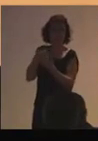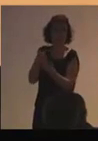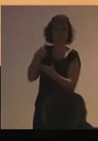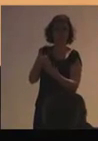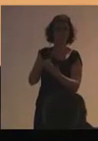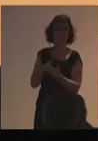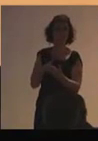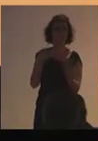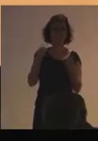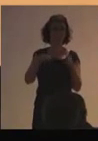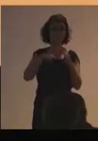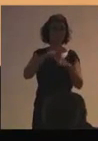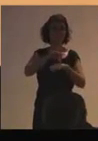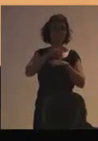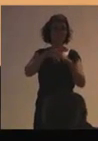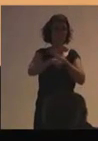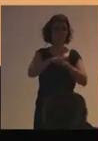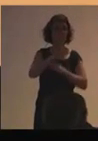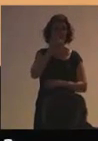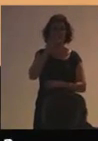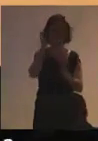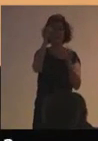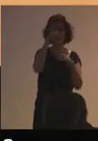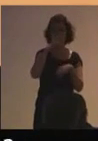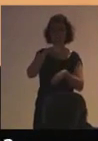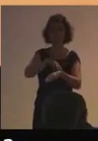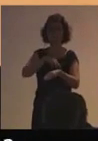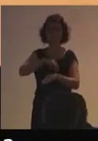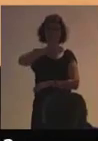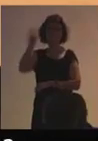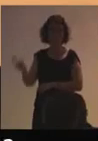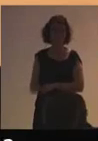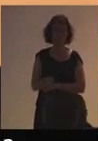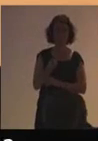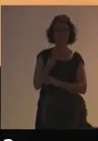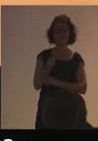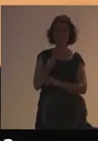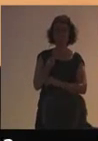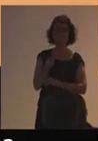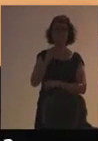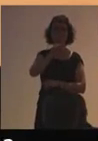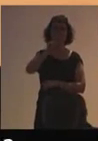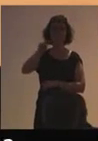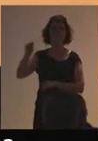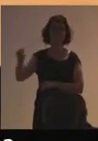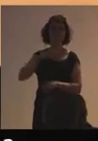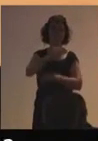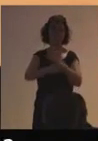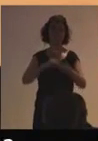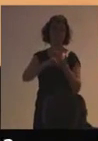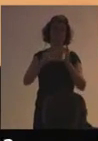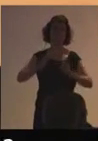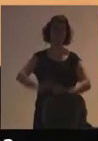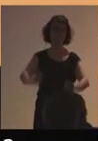Google, Microsoft, etc. If they use specific technology, often technology that they have developed for their